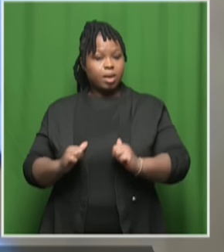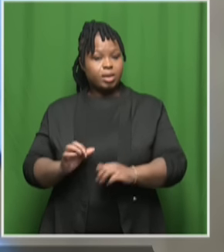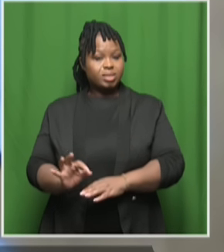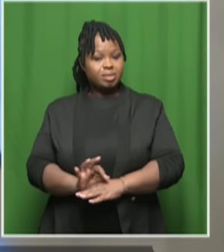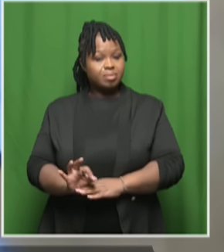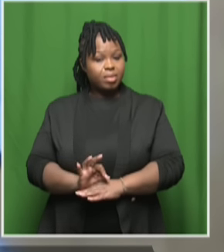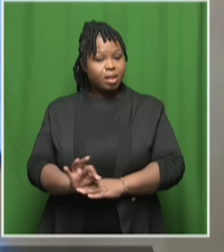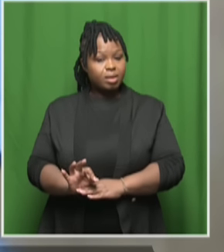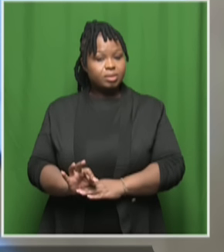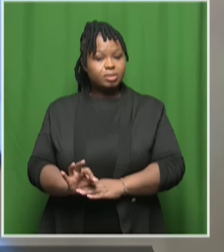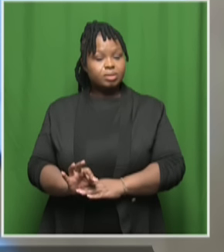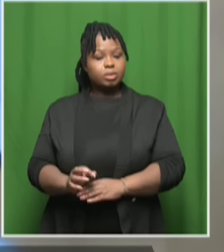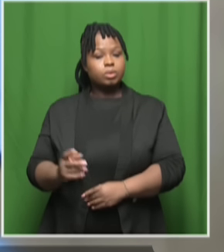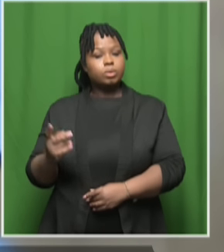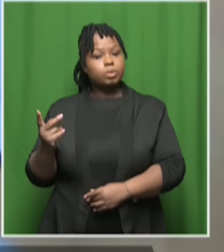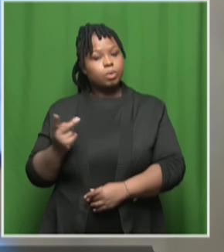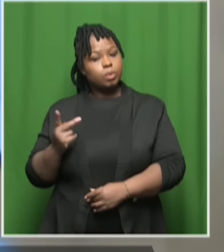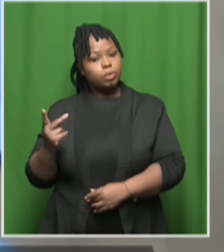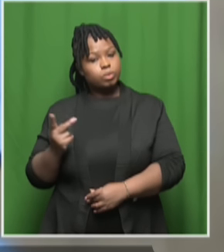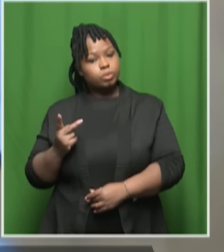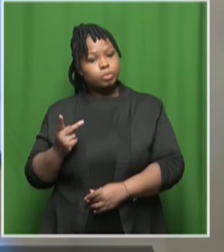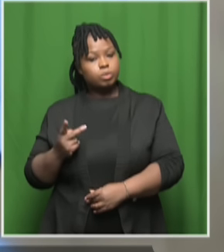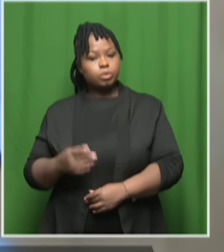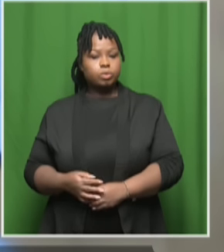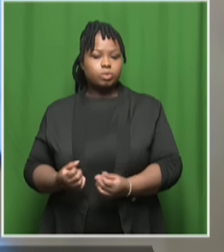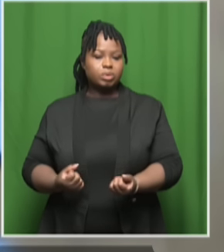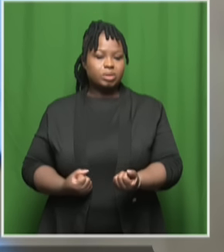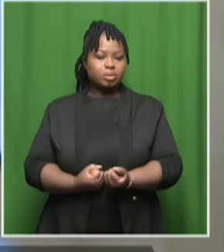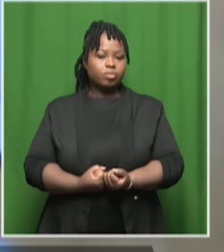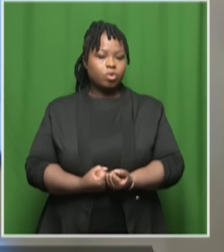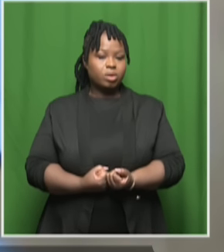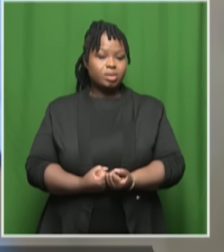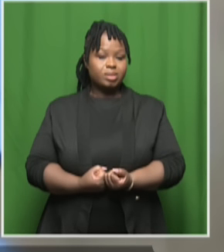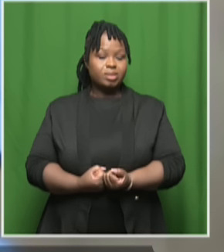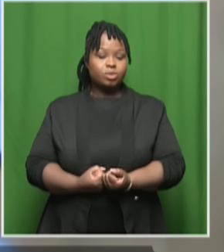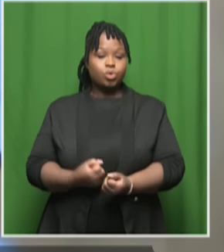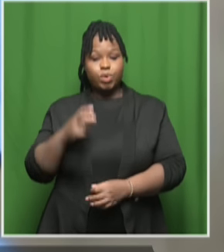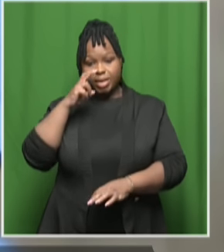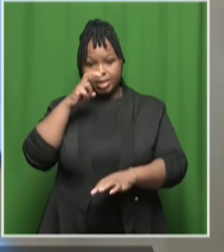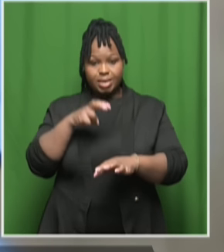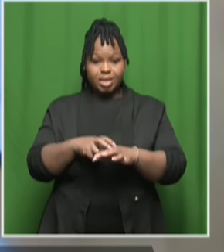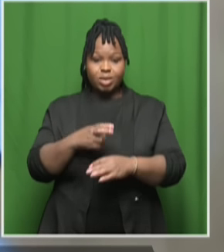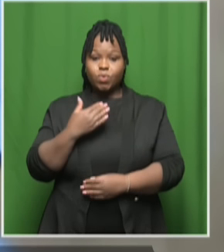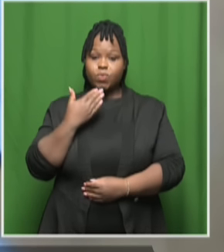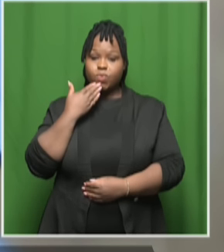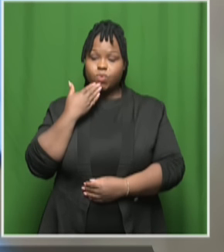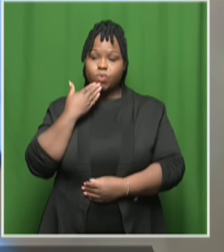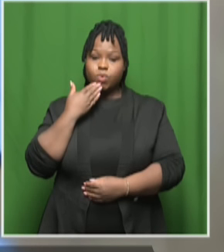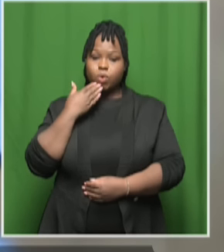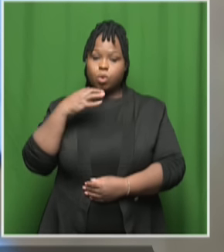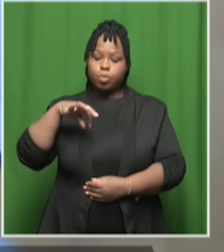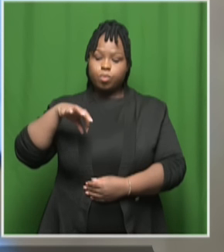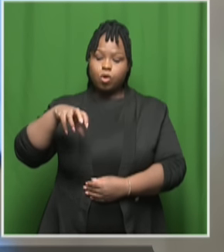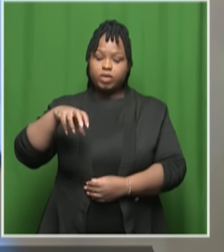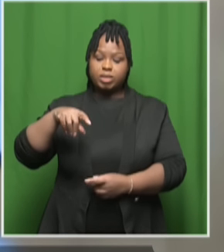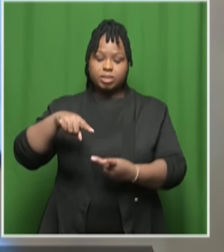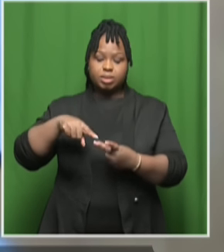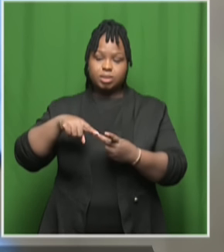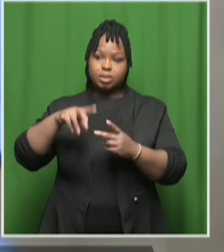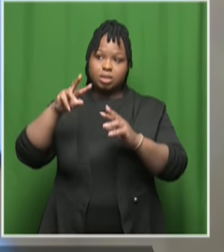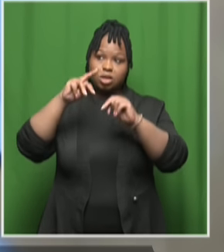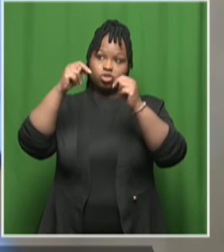And I think what is also important, the support from province and national is critical in guiding the municipality